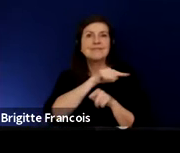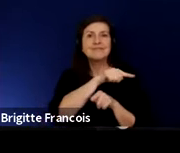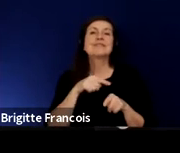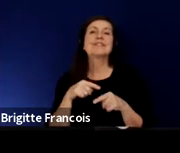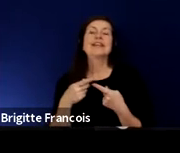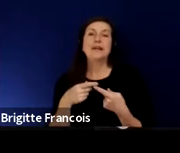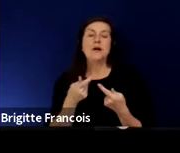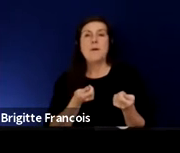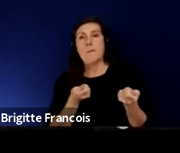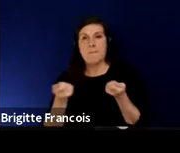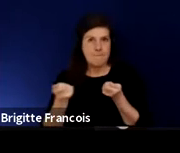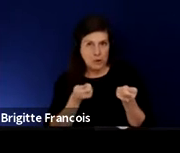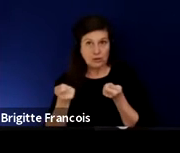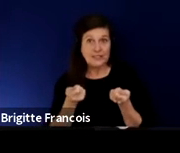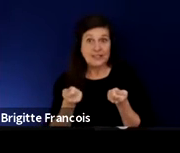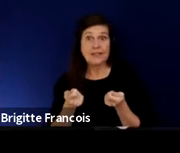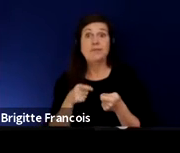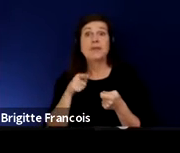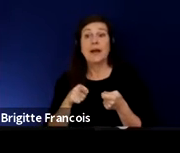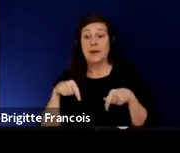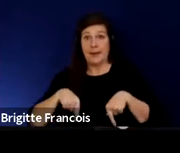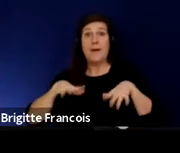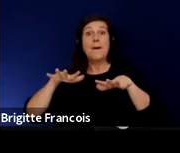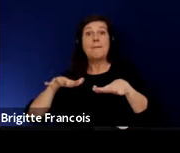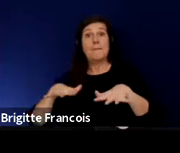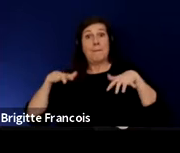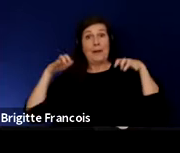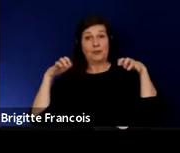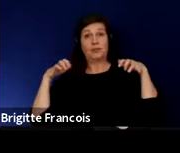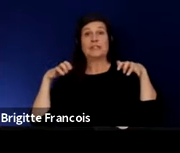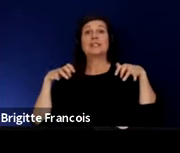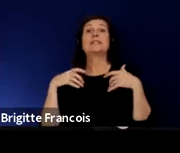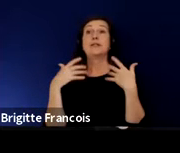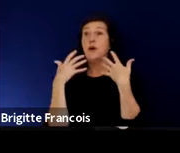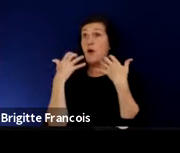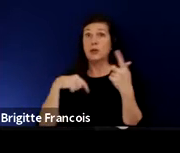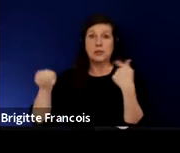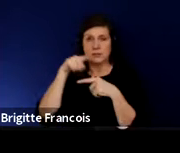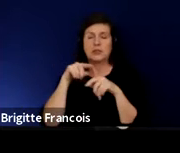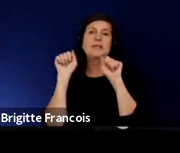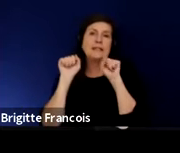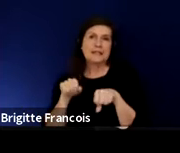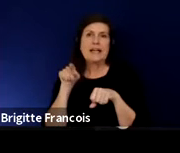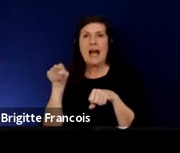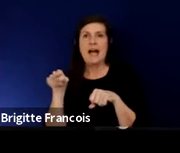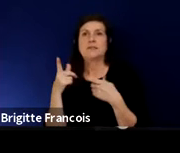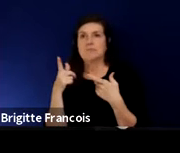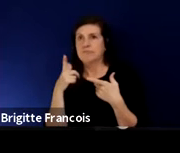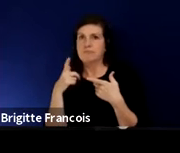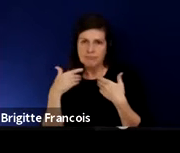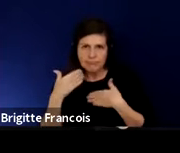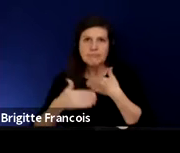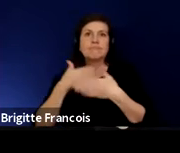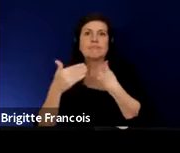have a moderator. And in this plenary session, the audience, you, are invited to keep the discussion going